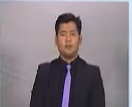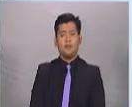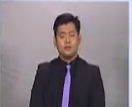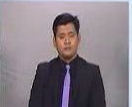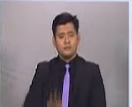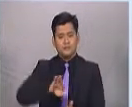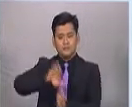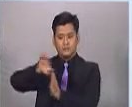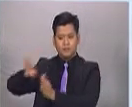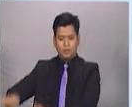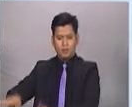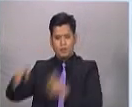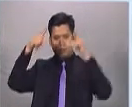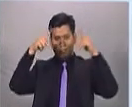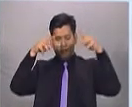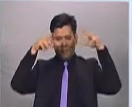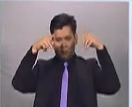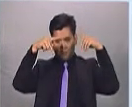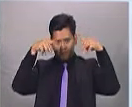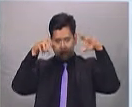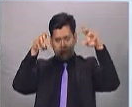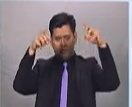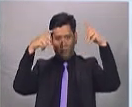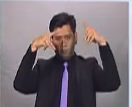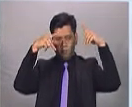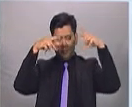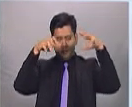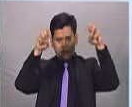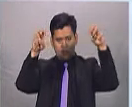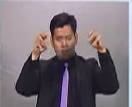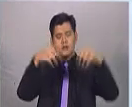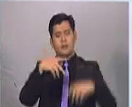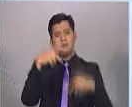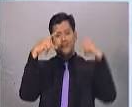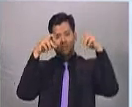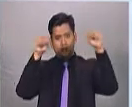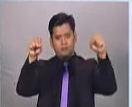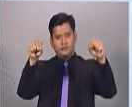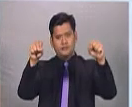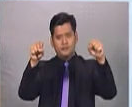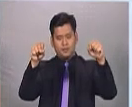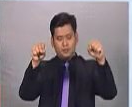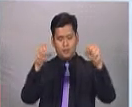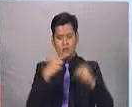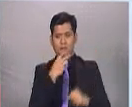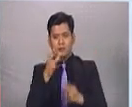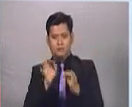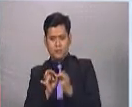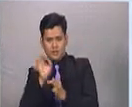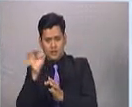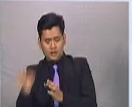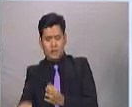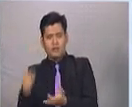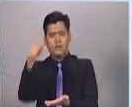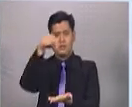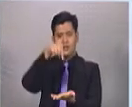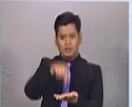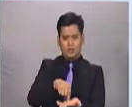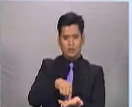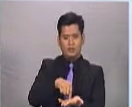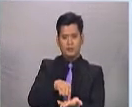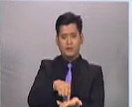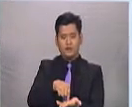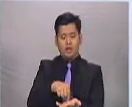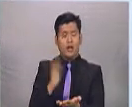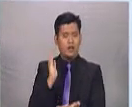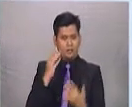Sementara itu, Presiden Persekutuan Gimnastik Malaysia MGF Rachel Lau melihat penangguhan ini sebagai peluang kepada atlet